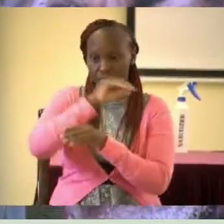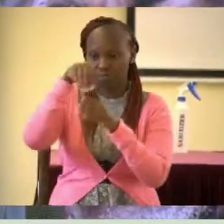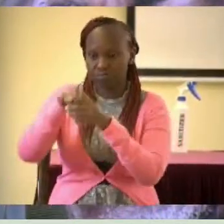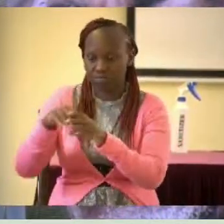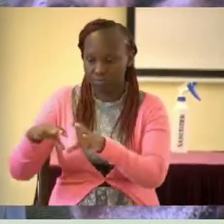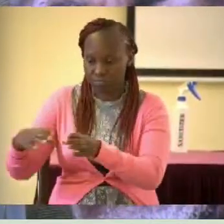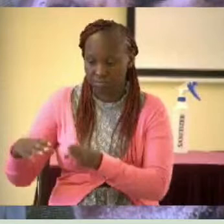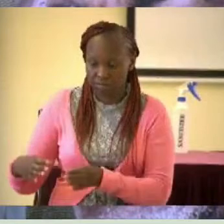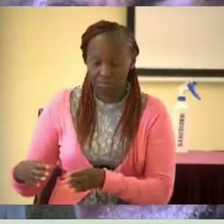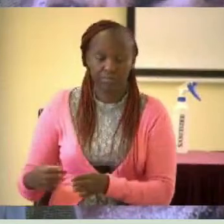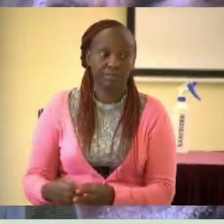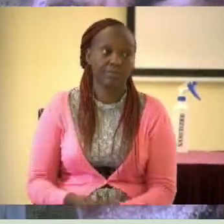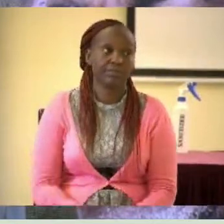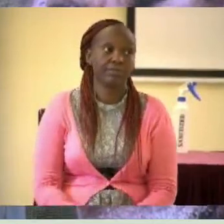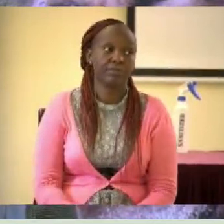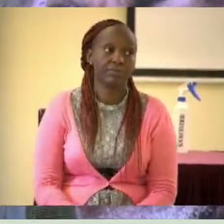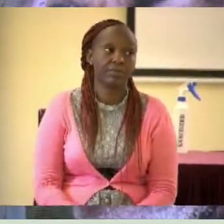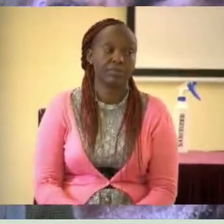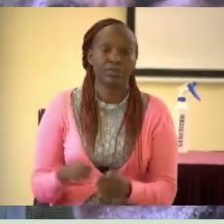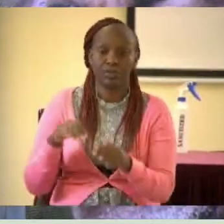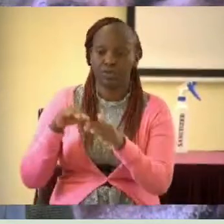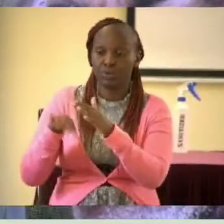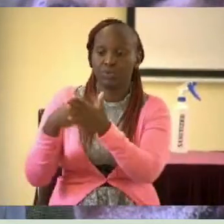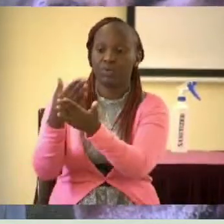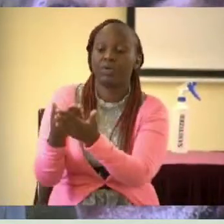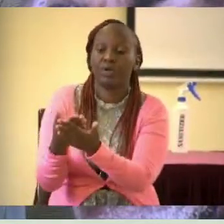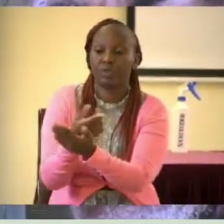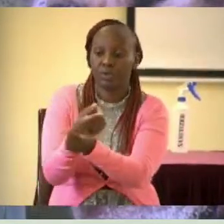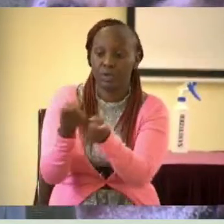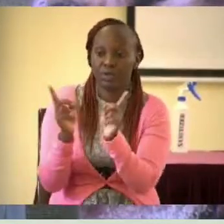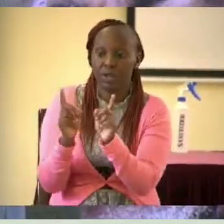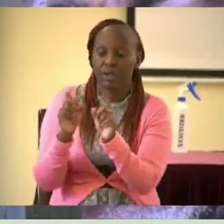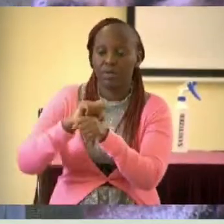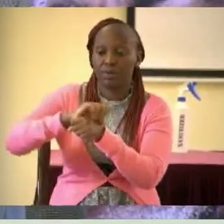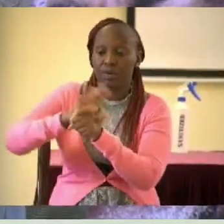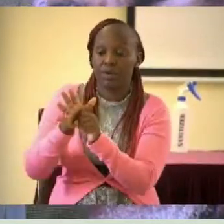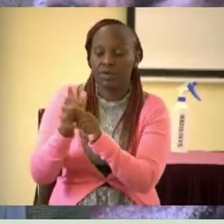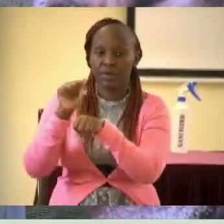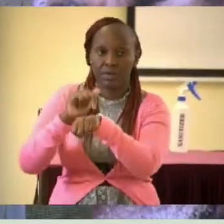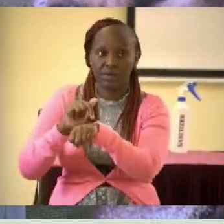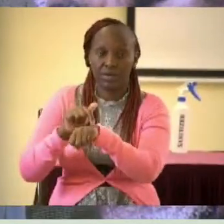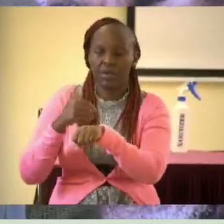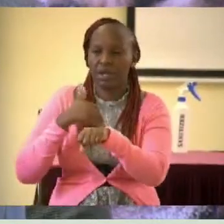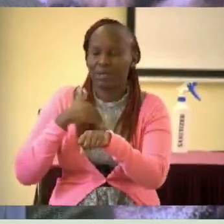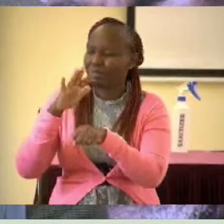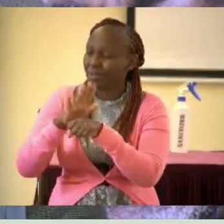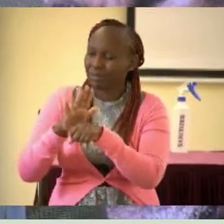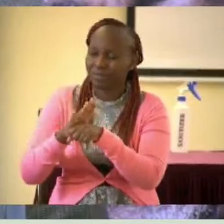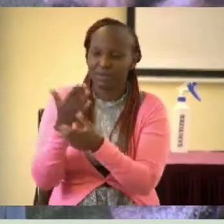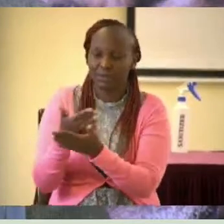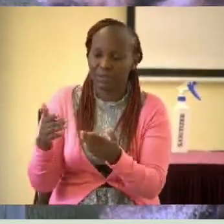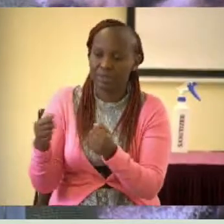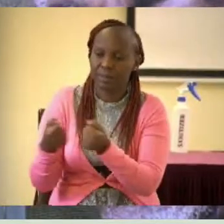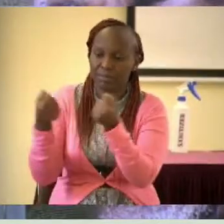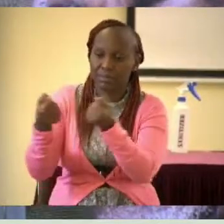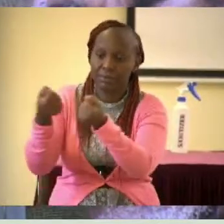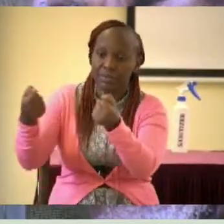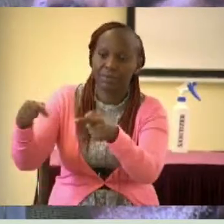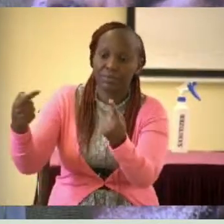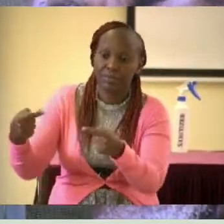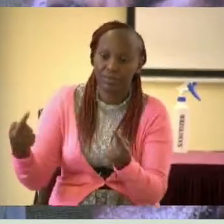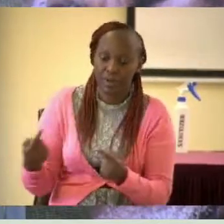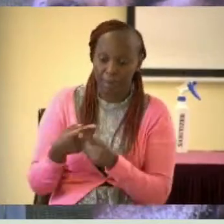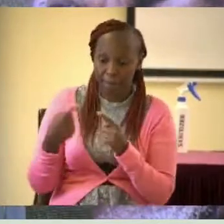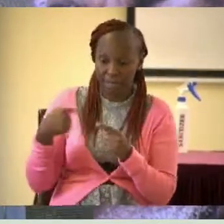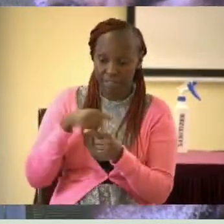community to reach out to them during COVID time, because there were a lot of violations, and because they were there, they were able